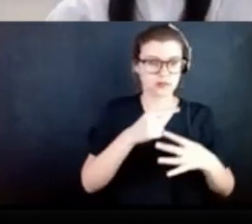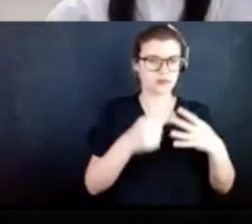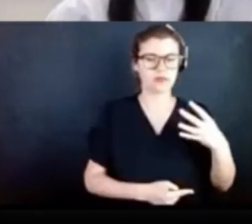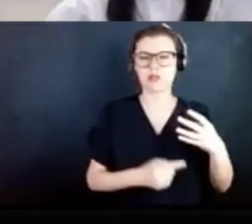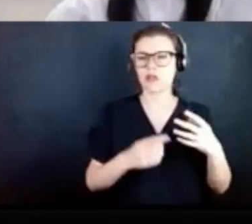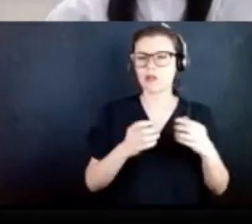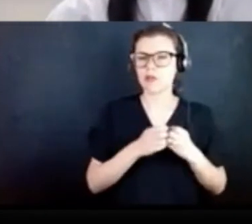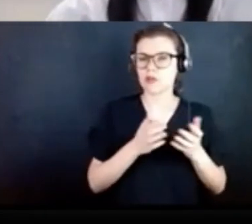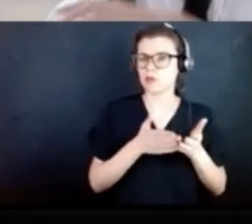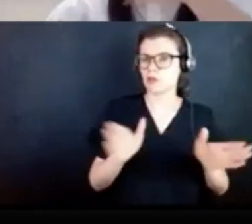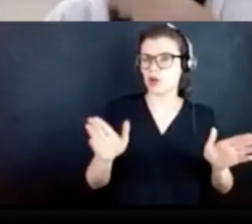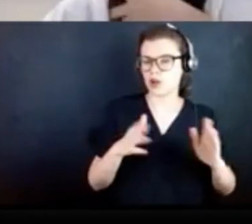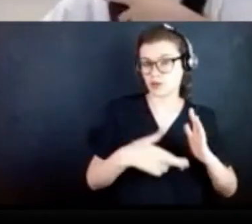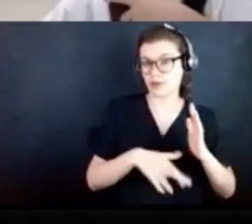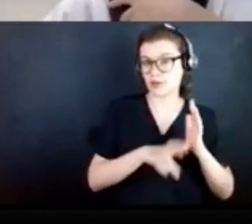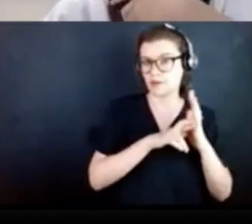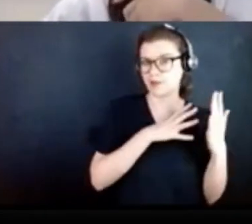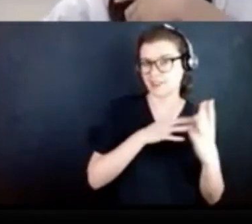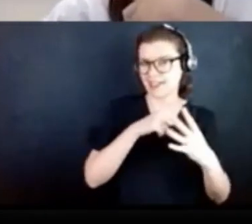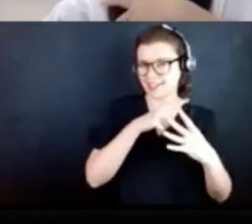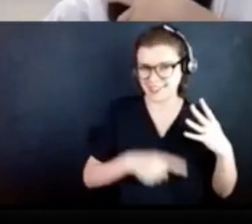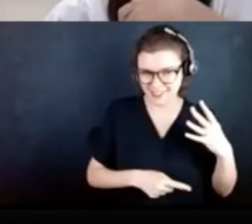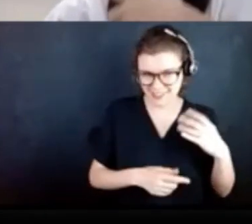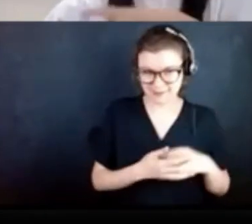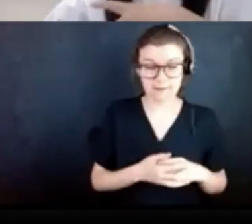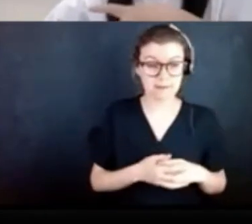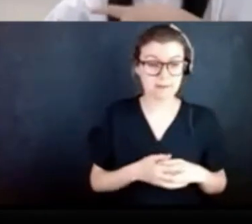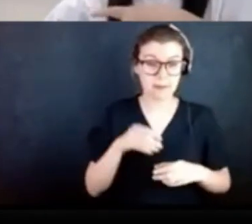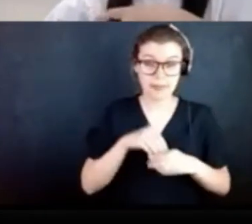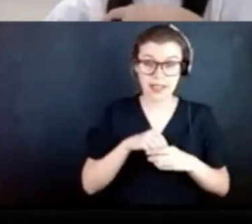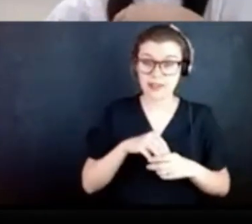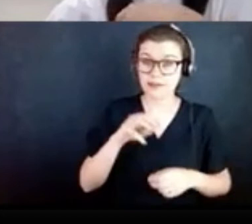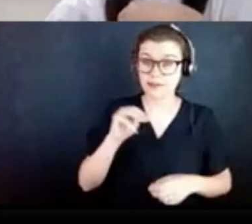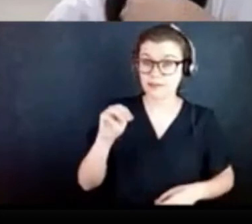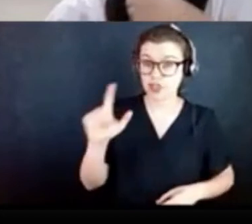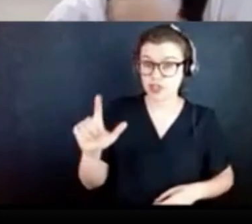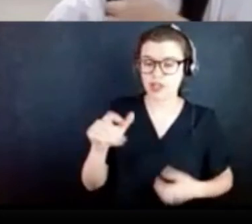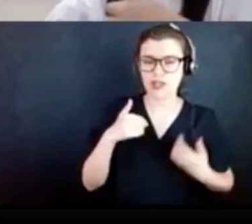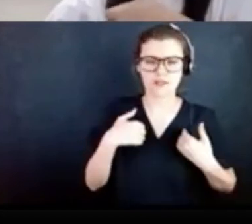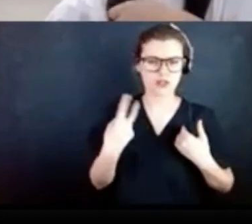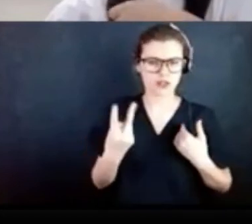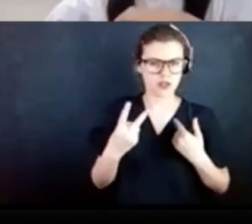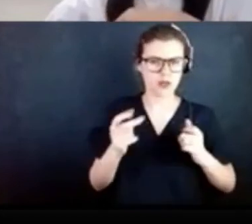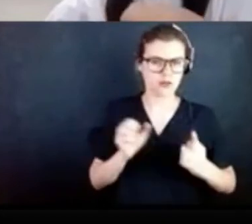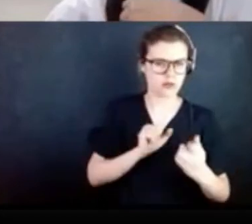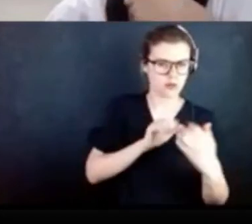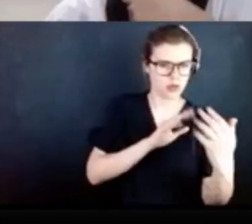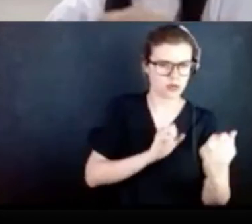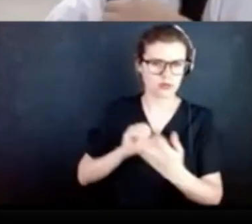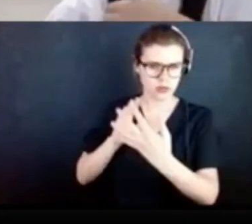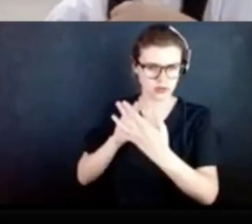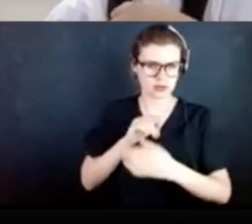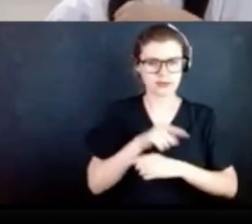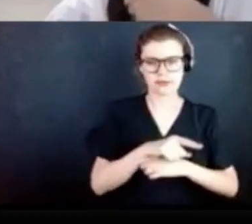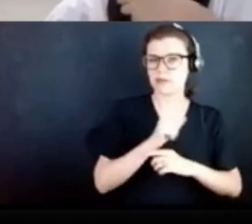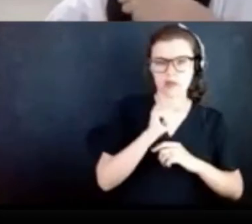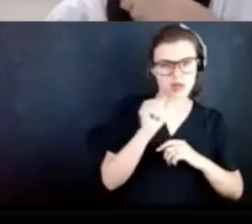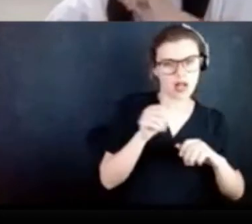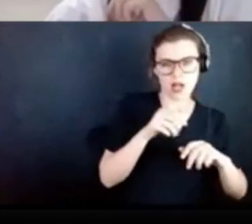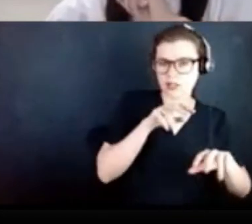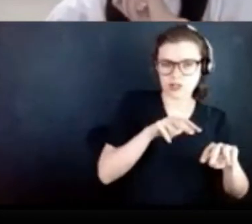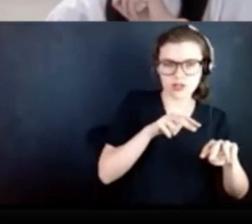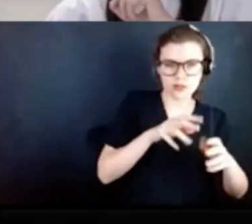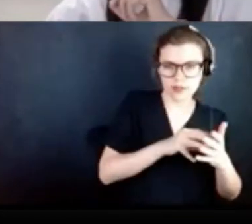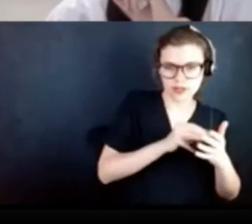studies. And within machine learning, there are 2 basic approaches, unsupervised learning and supervised learning. And the